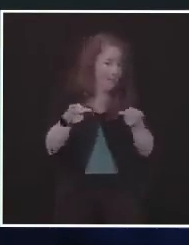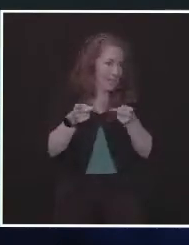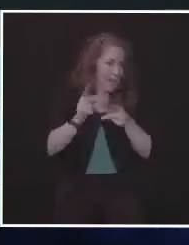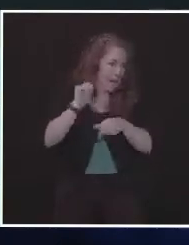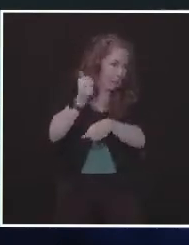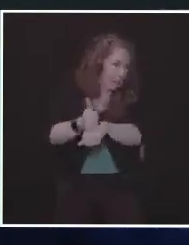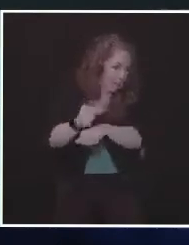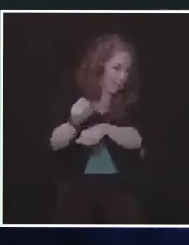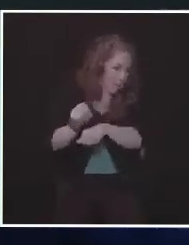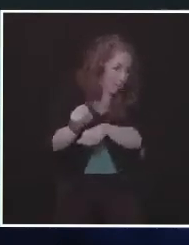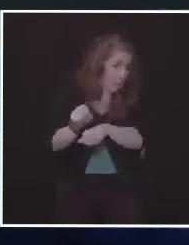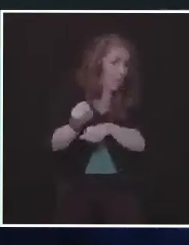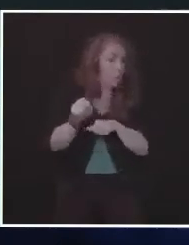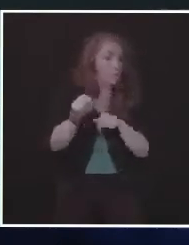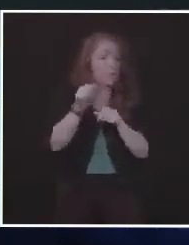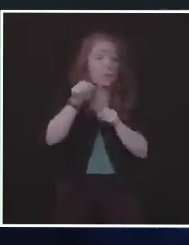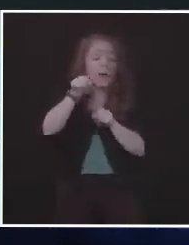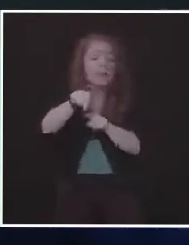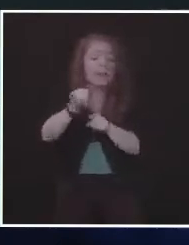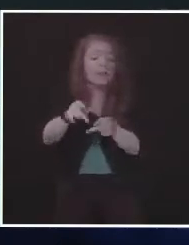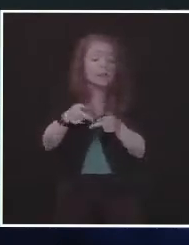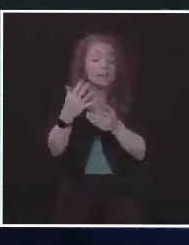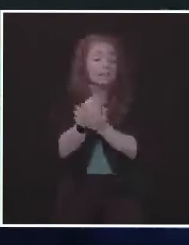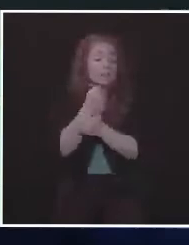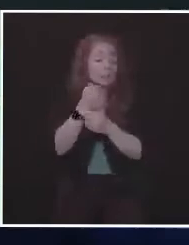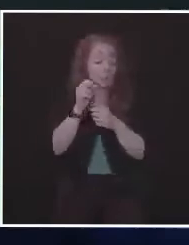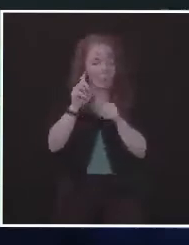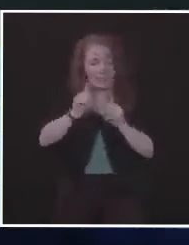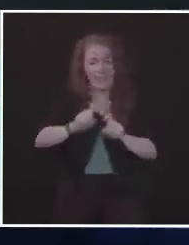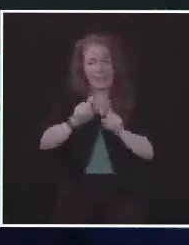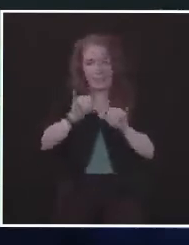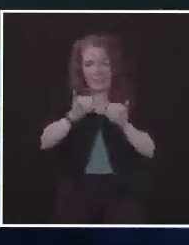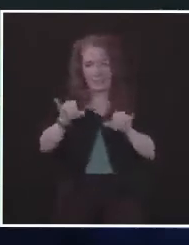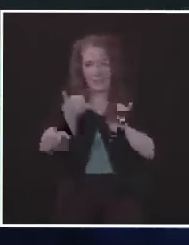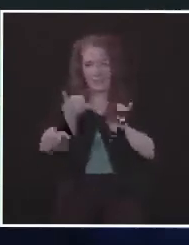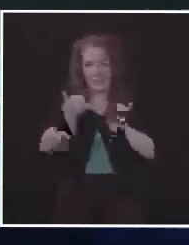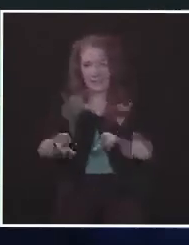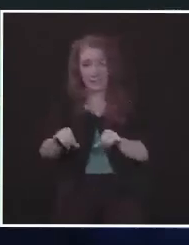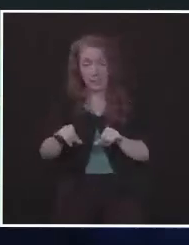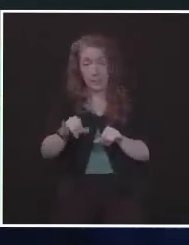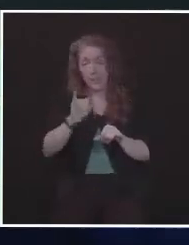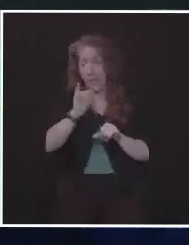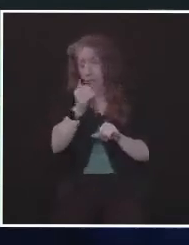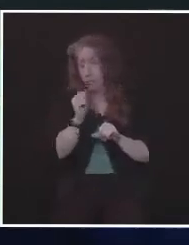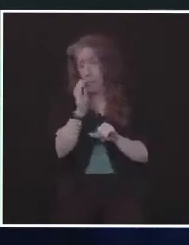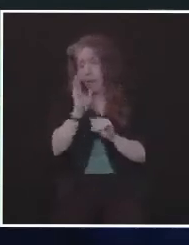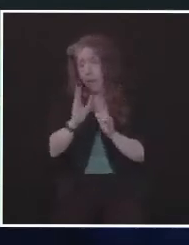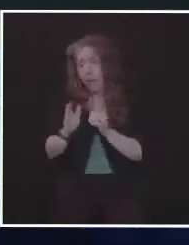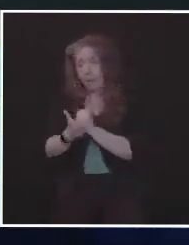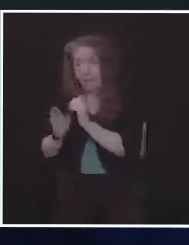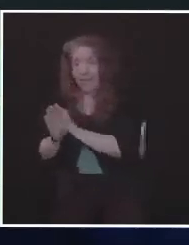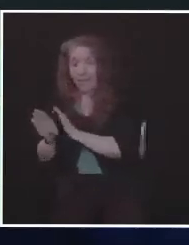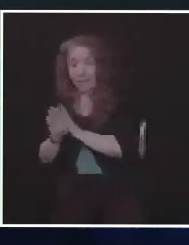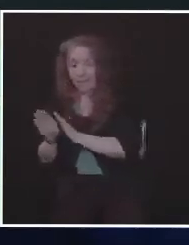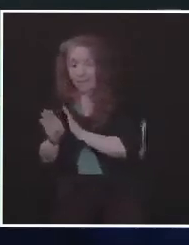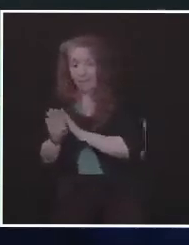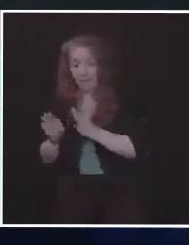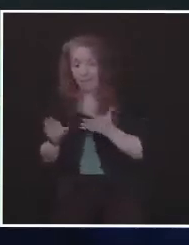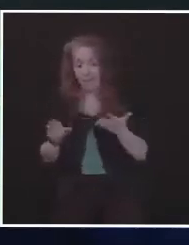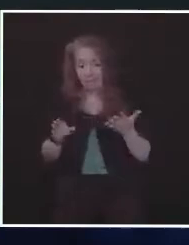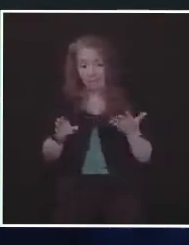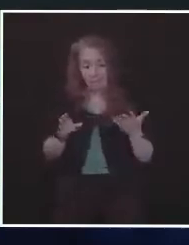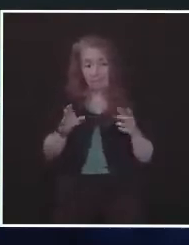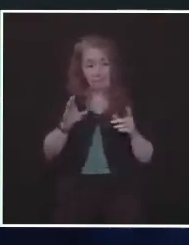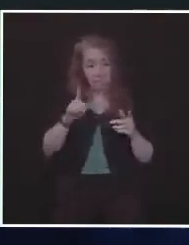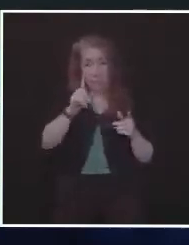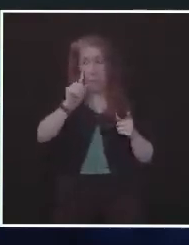the systems that Jim will be developing, so that we can, there's no other place that can do 365 days